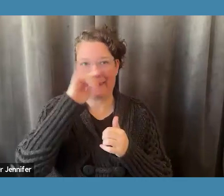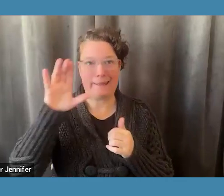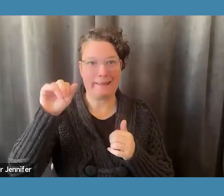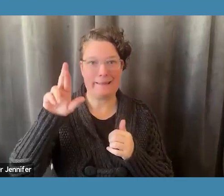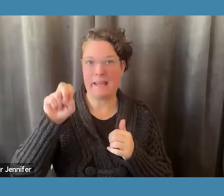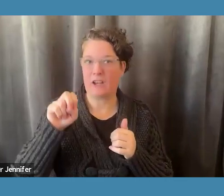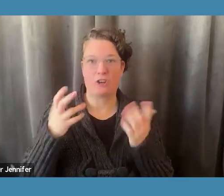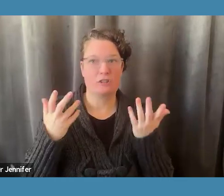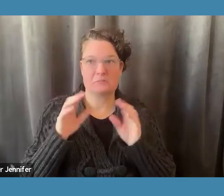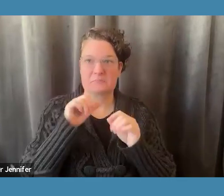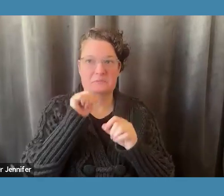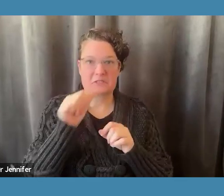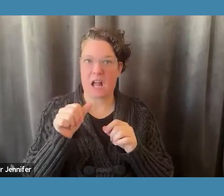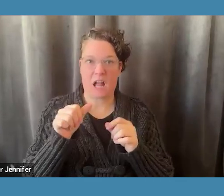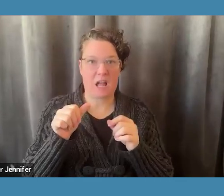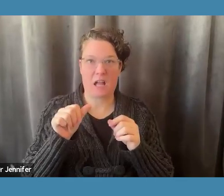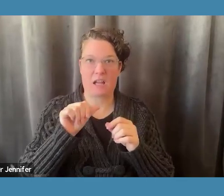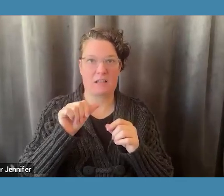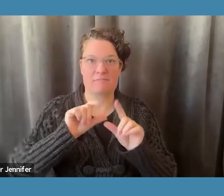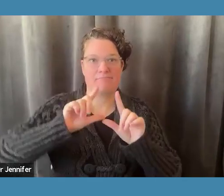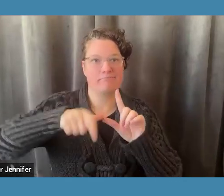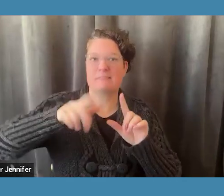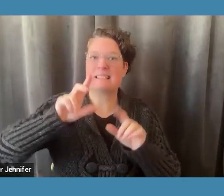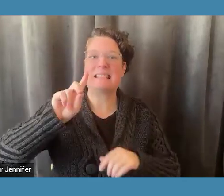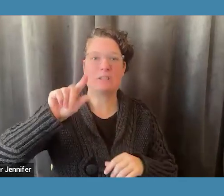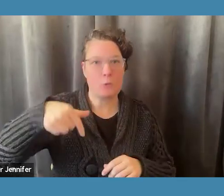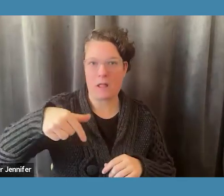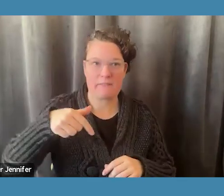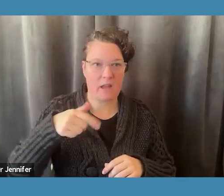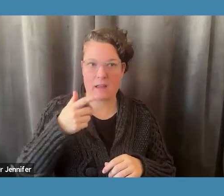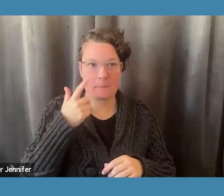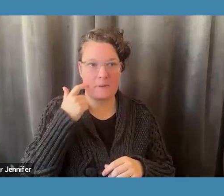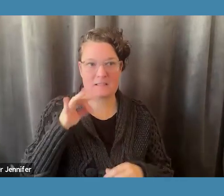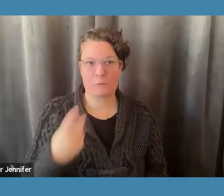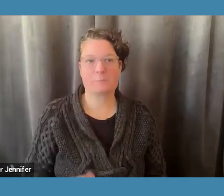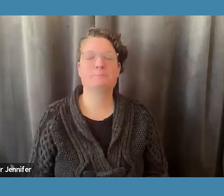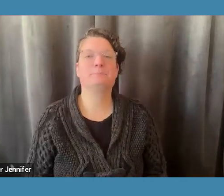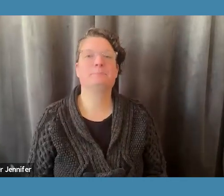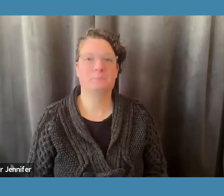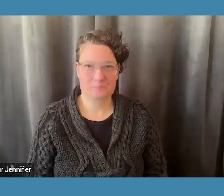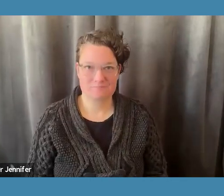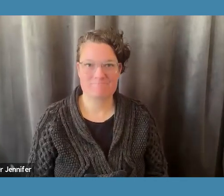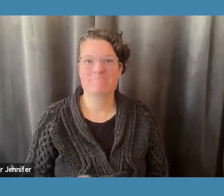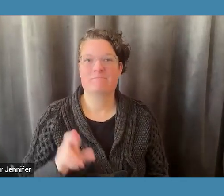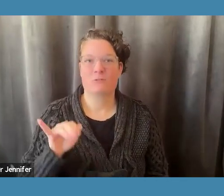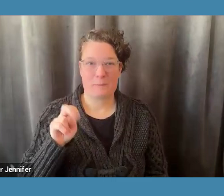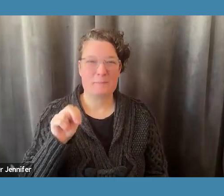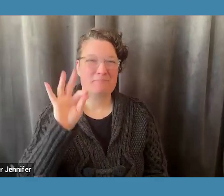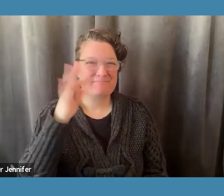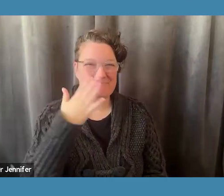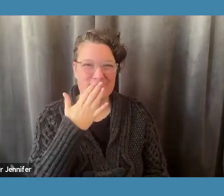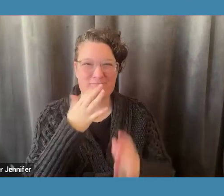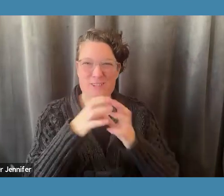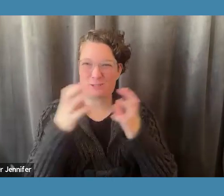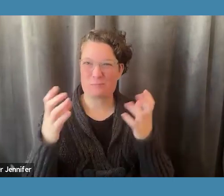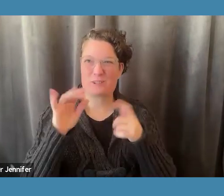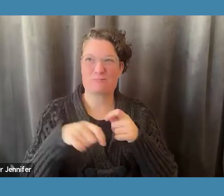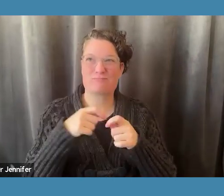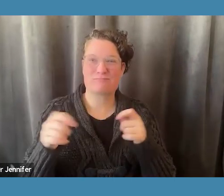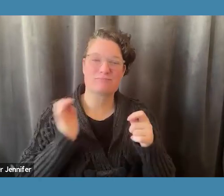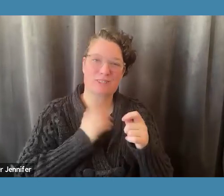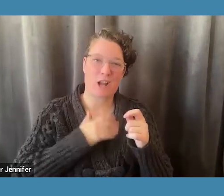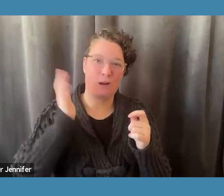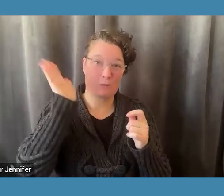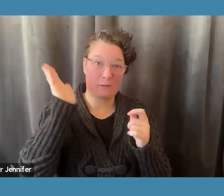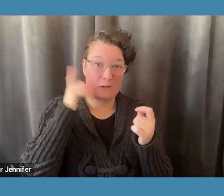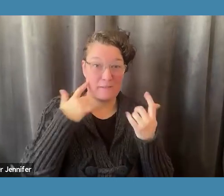other. All right, thank you so much. This concludes our webinar for today. The webinar and the